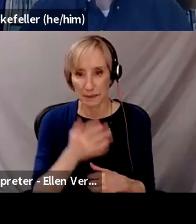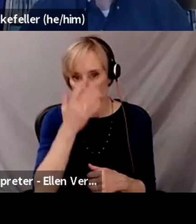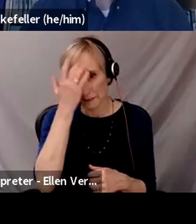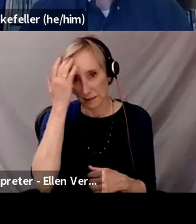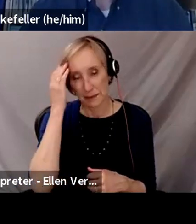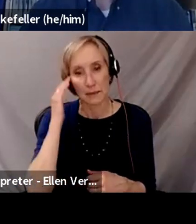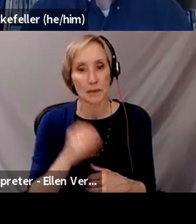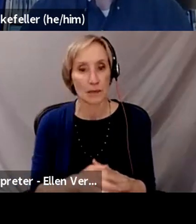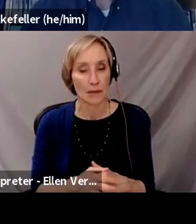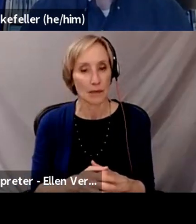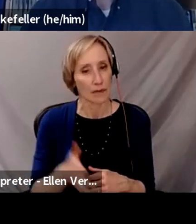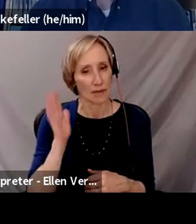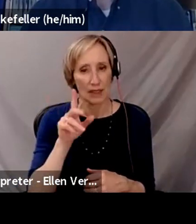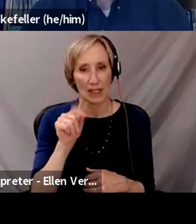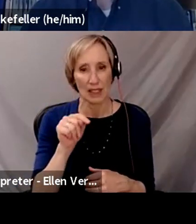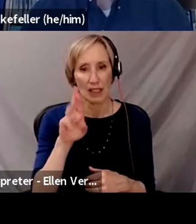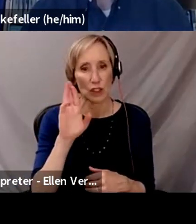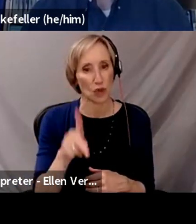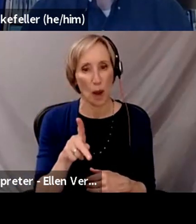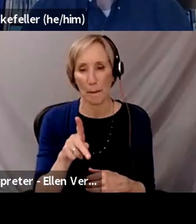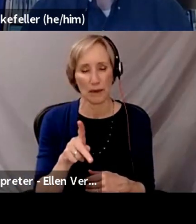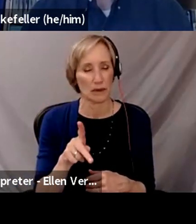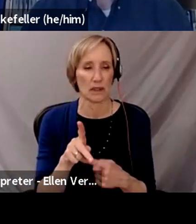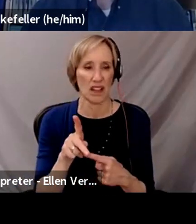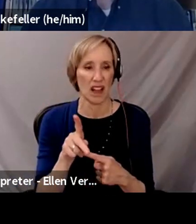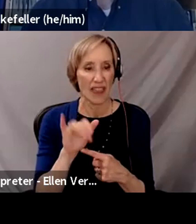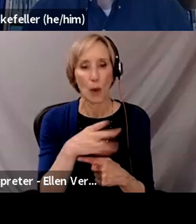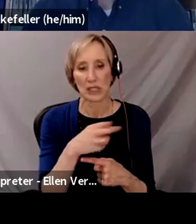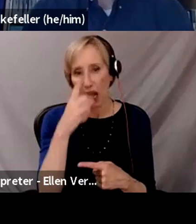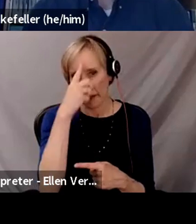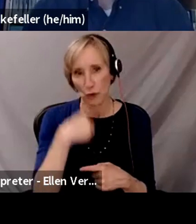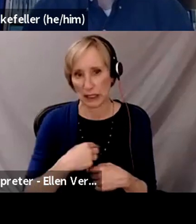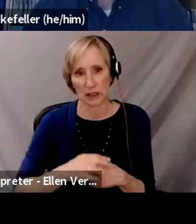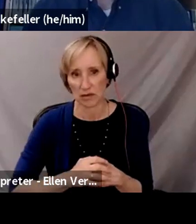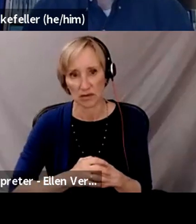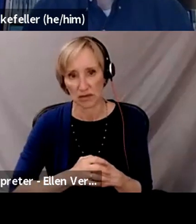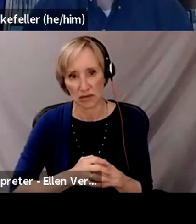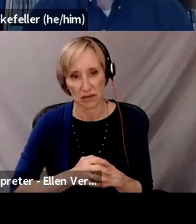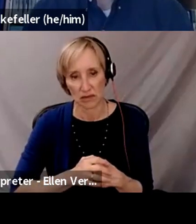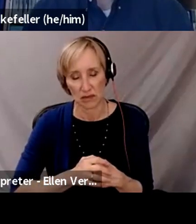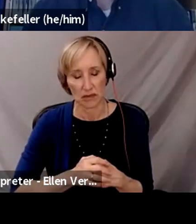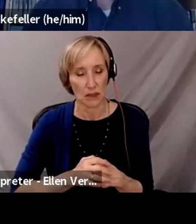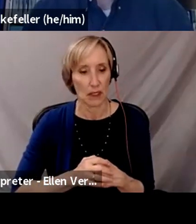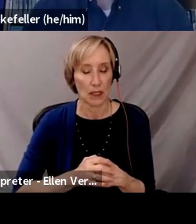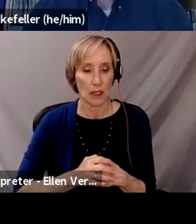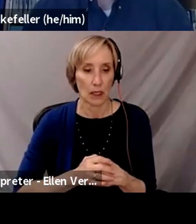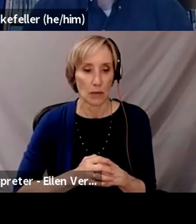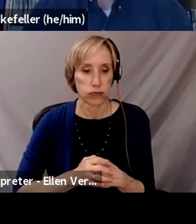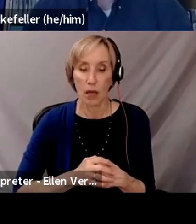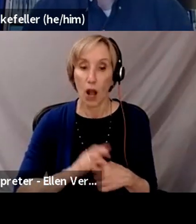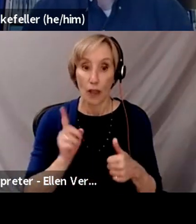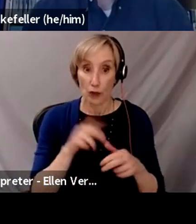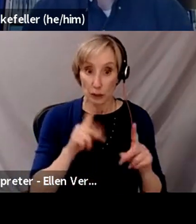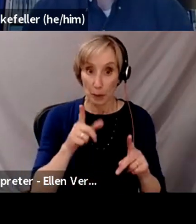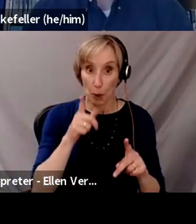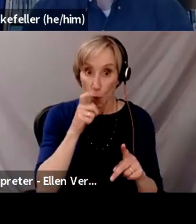the Trump administration was pure hell for me. And some of the first people to go into the concentration camps and